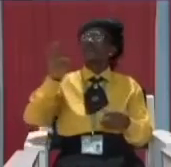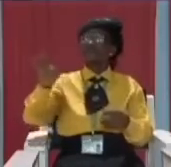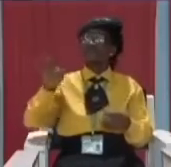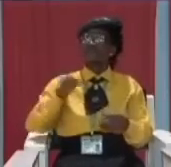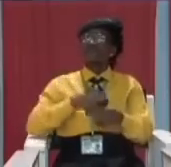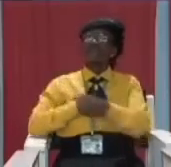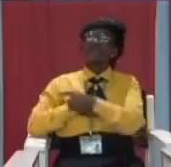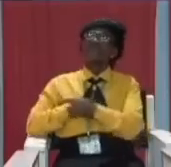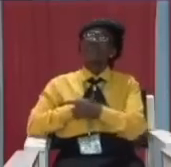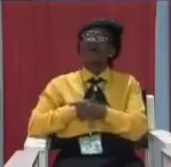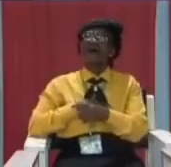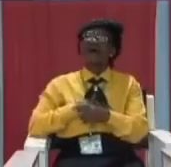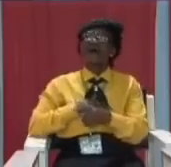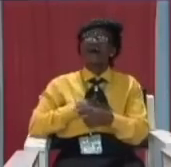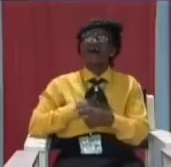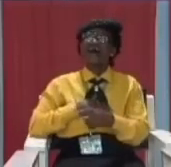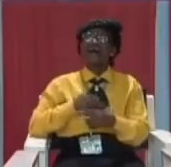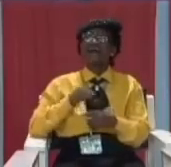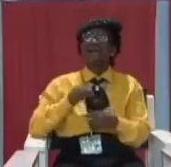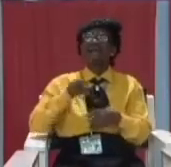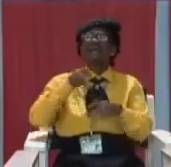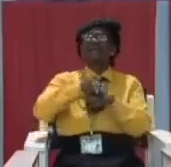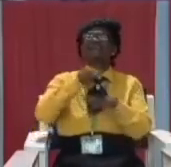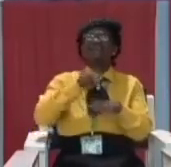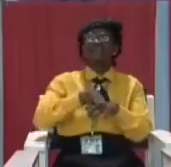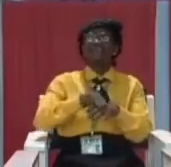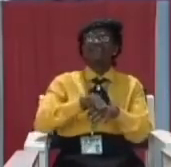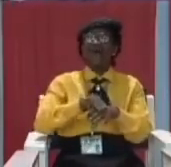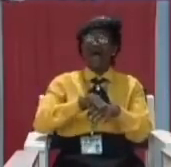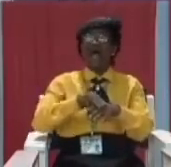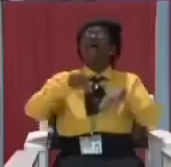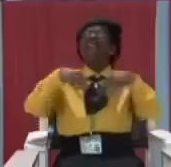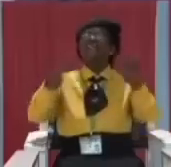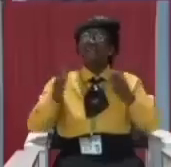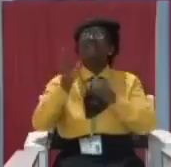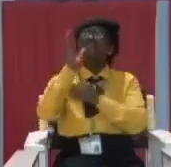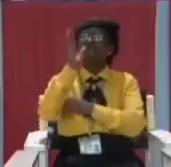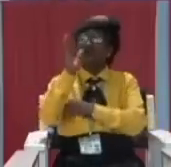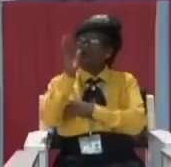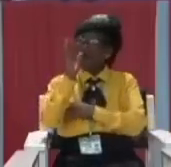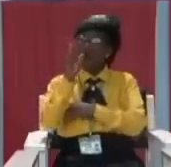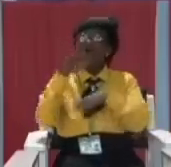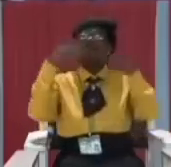He did a great job. Let's give the Lord a big round of applause for